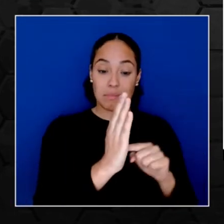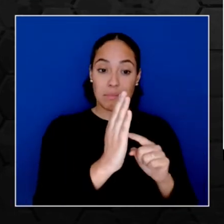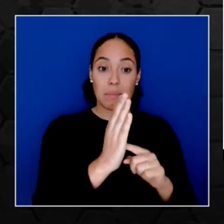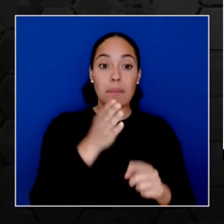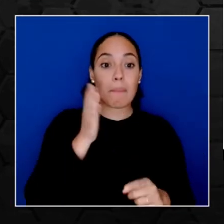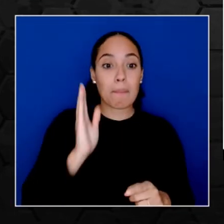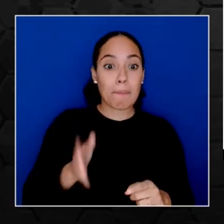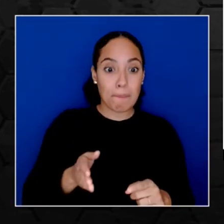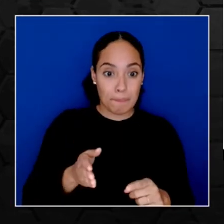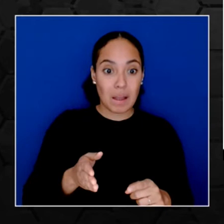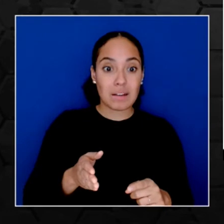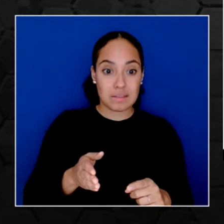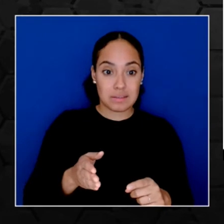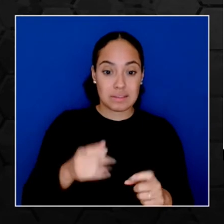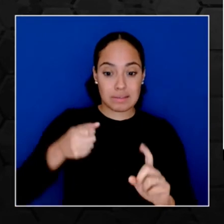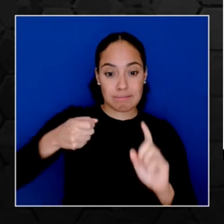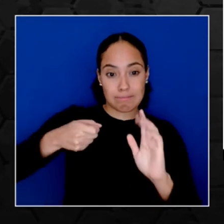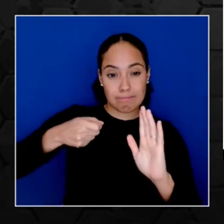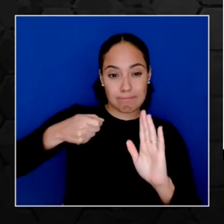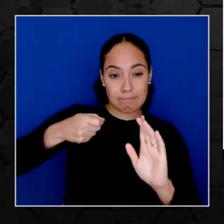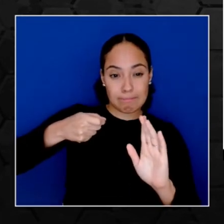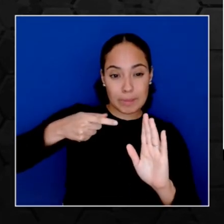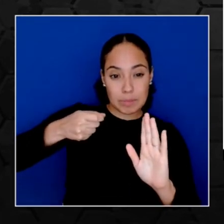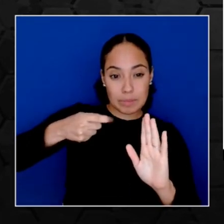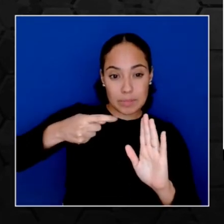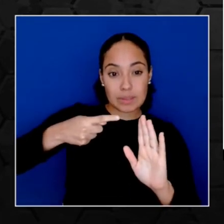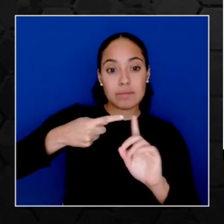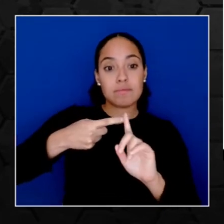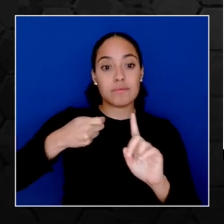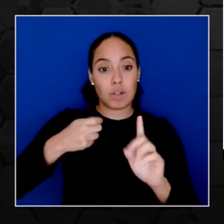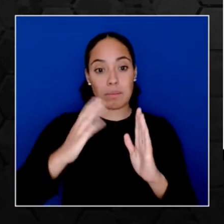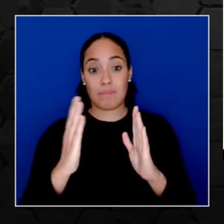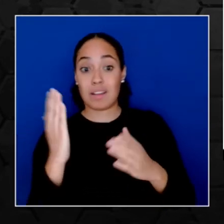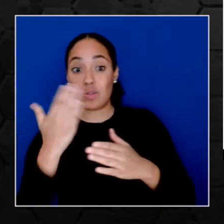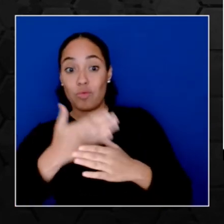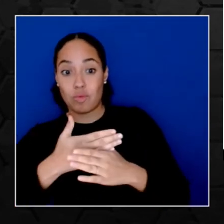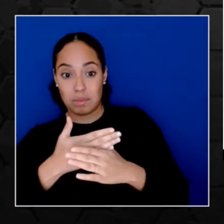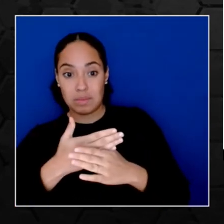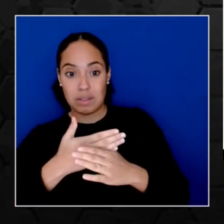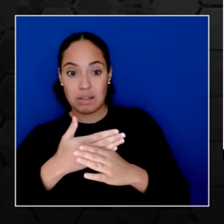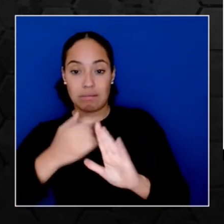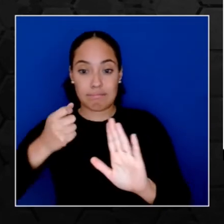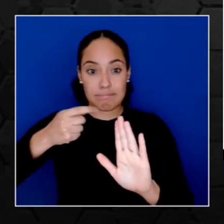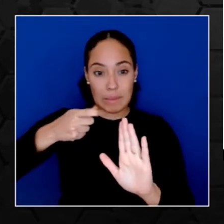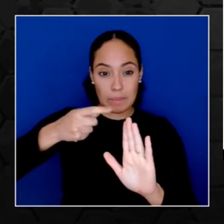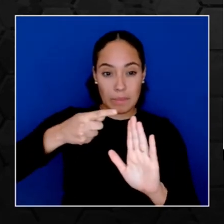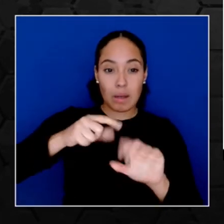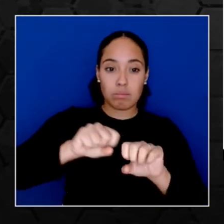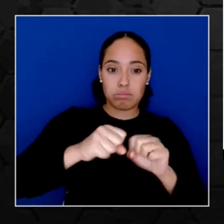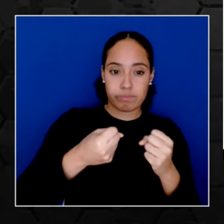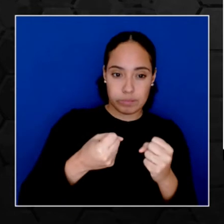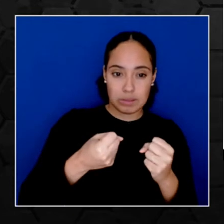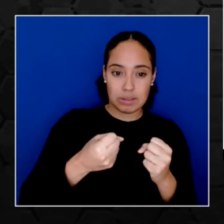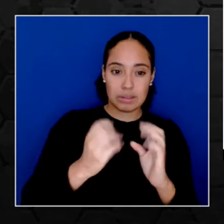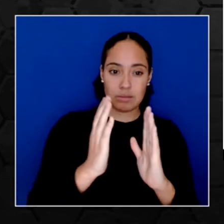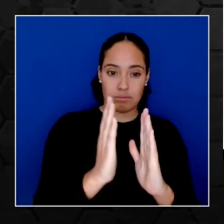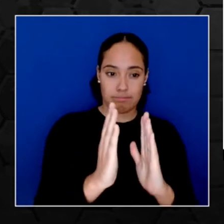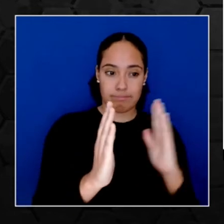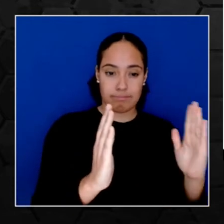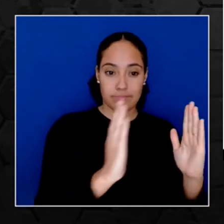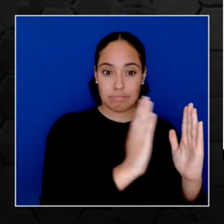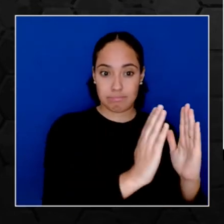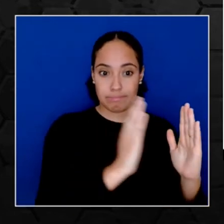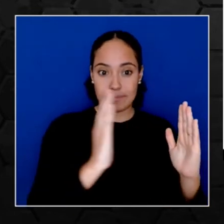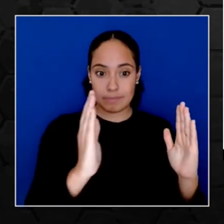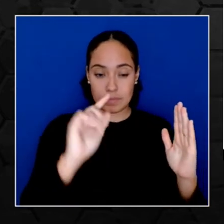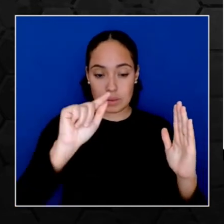scenario. So from here, we will ask them if they have checked their temperature after all the vitals have been collected. And if they